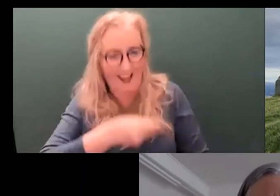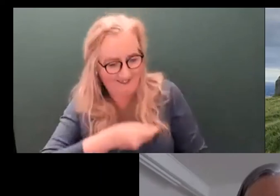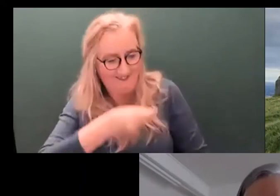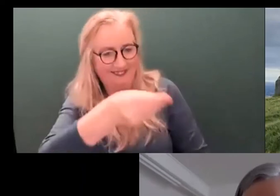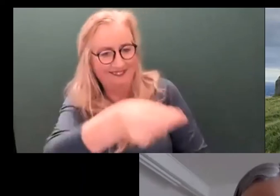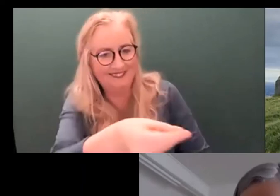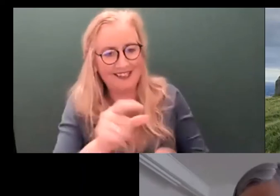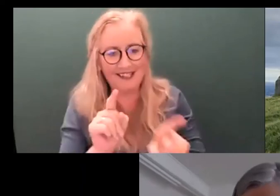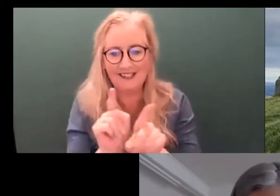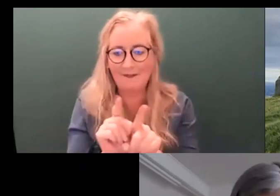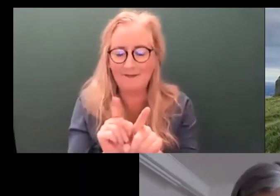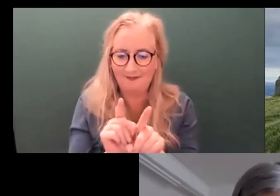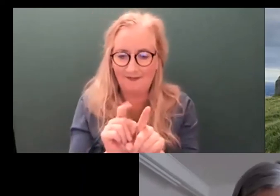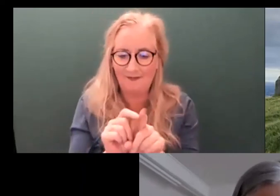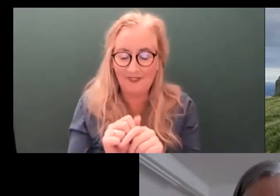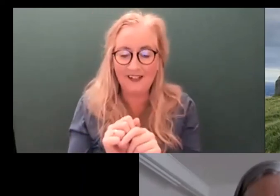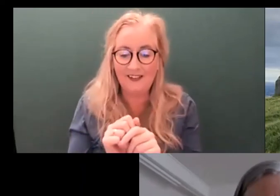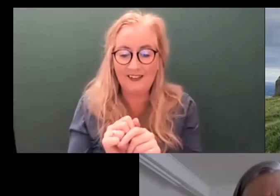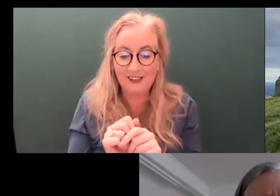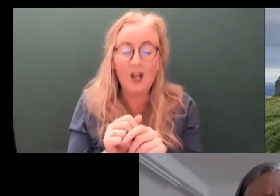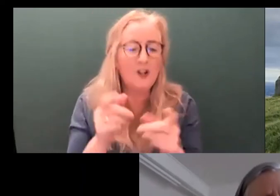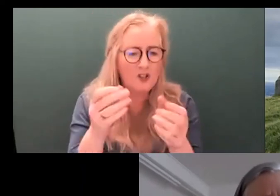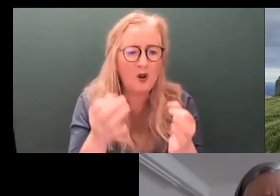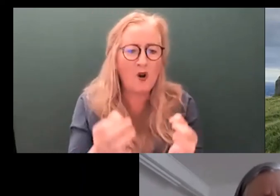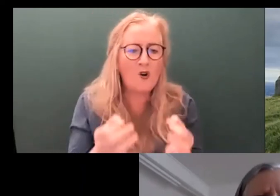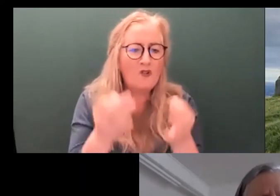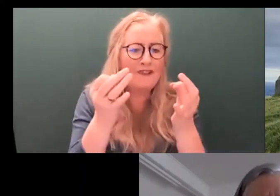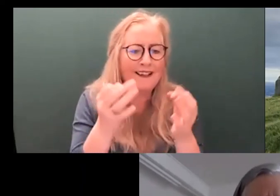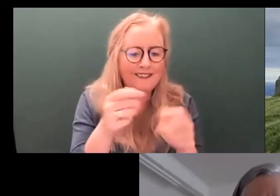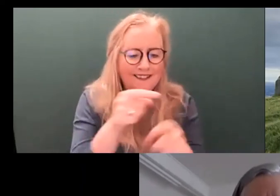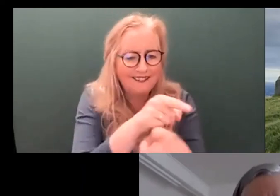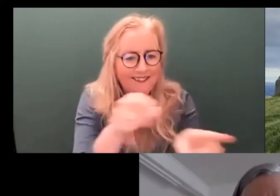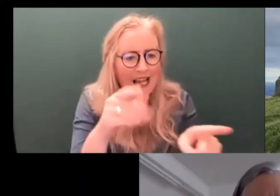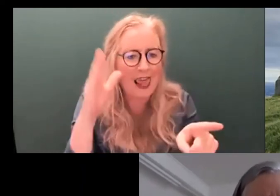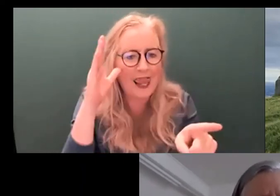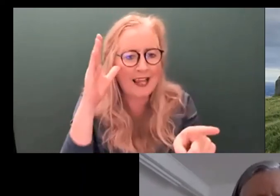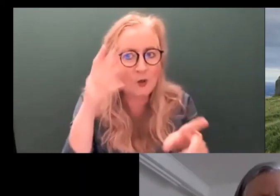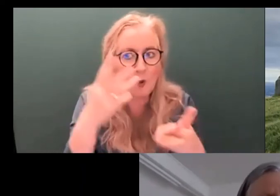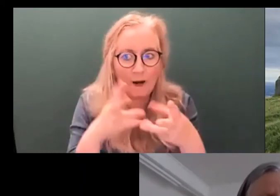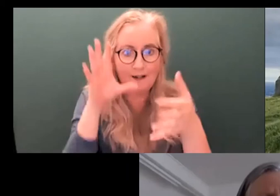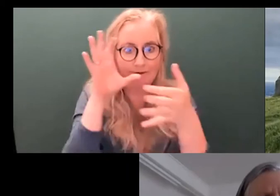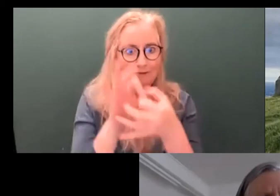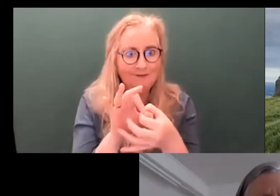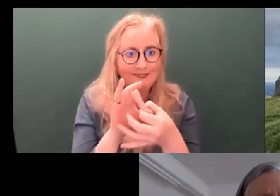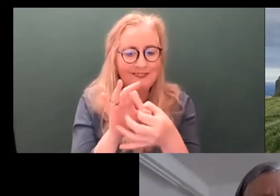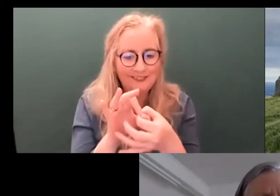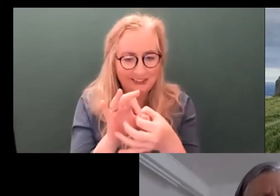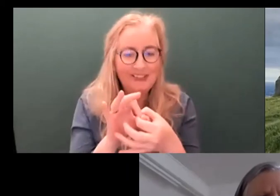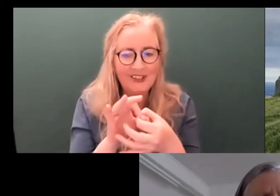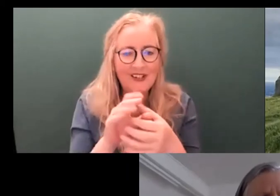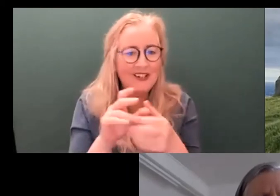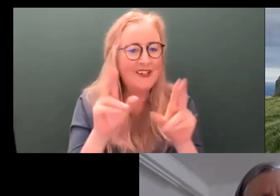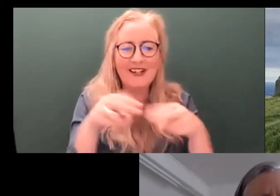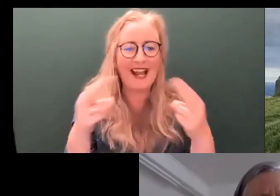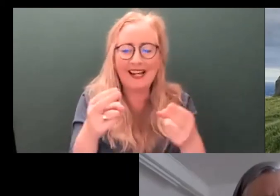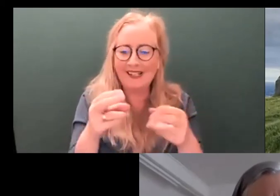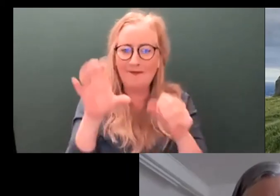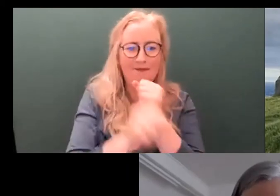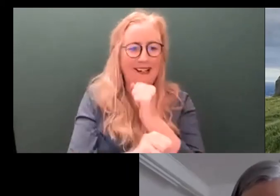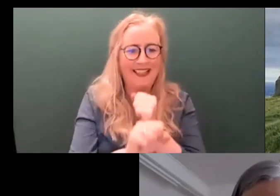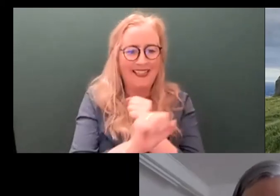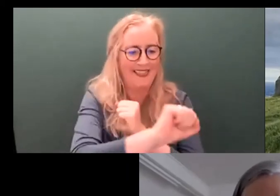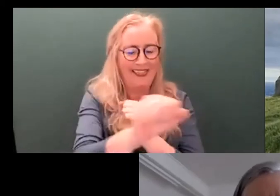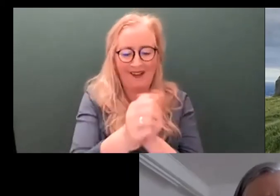them. And they are great listeners when they are engaged. There's nothing to beat the enthusiasm of